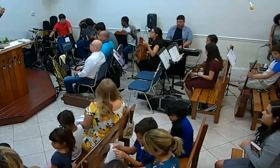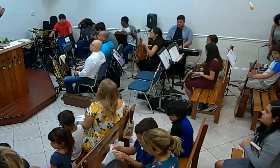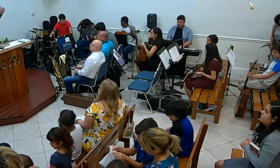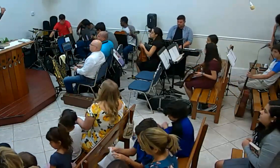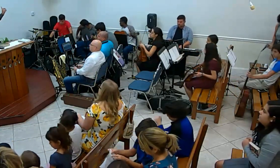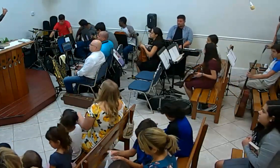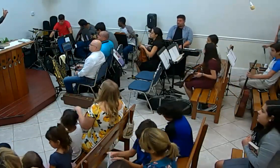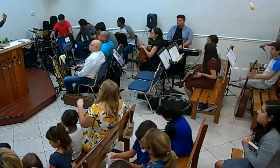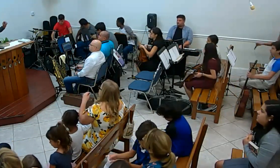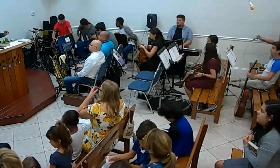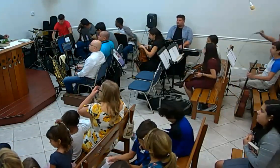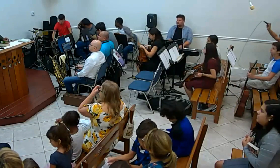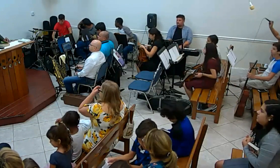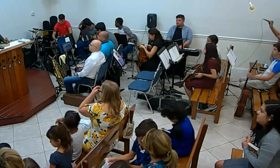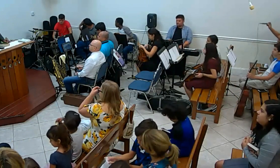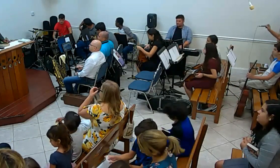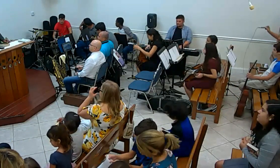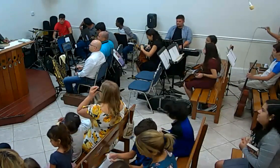on the 24th,